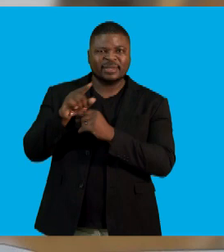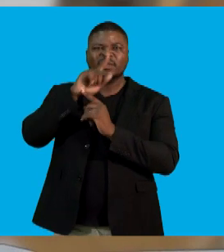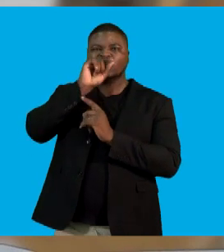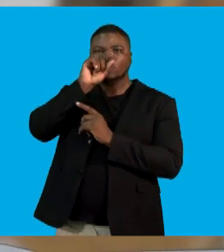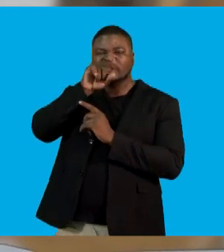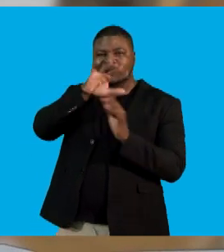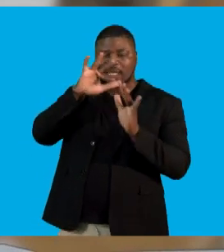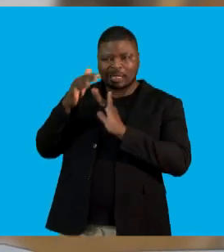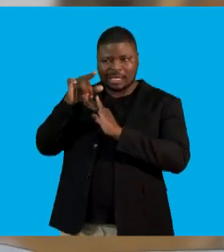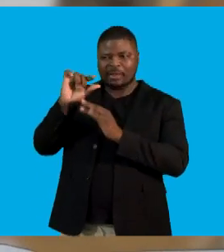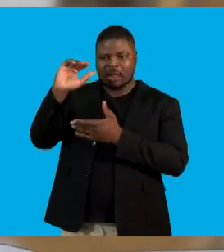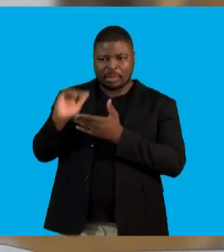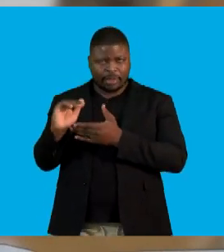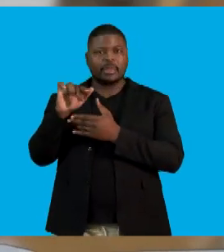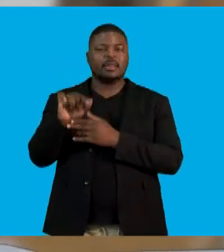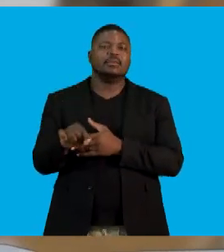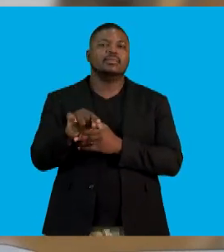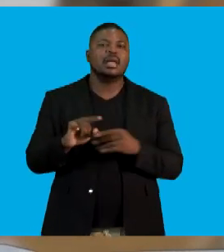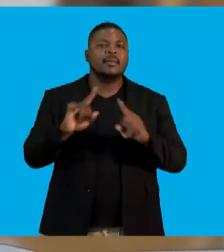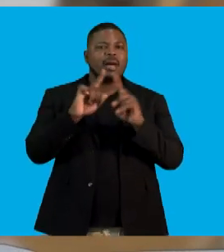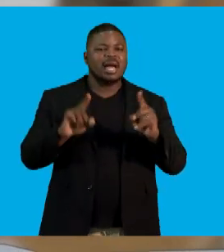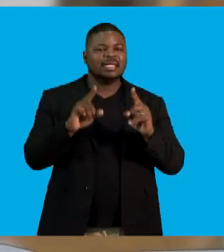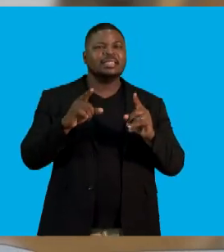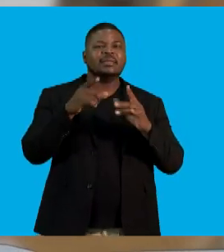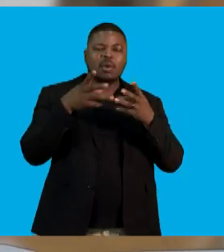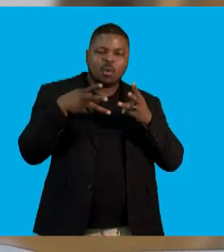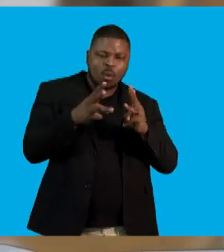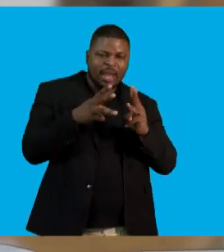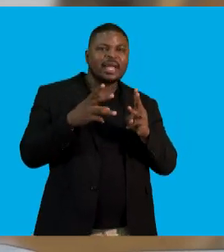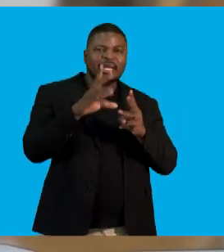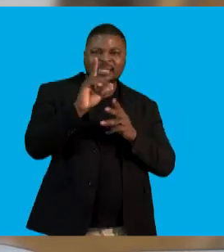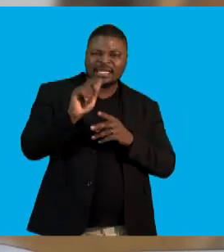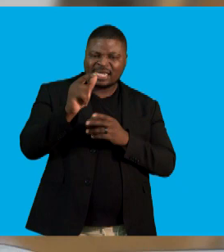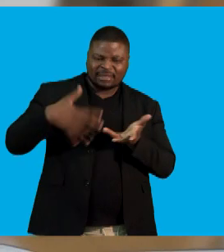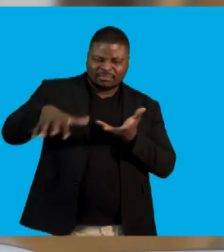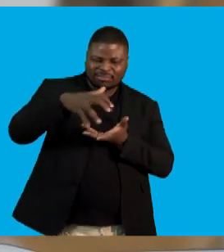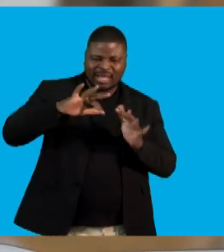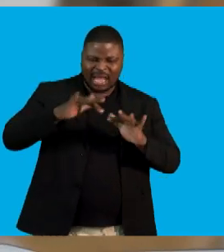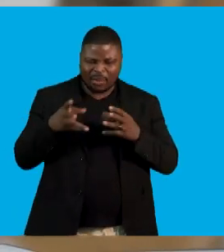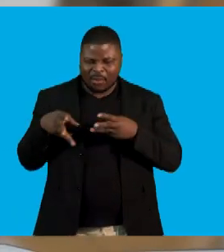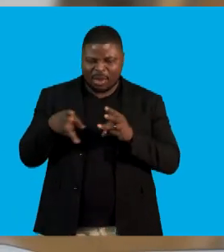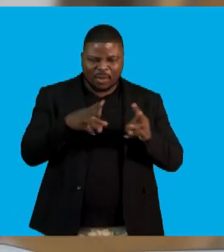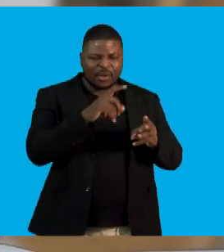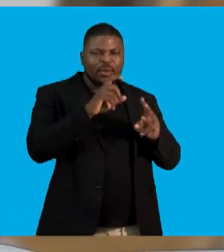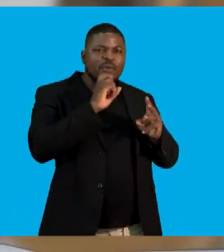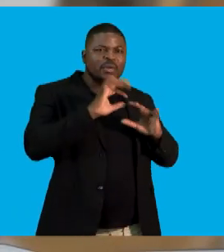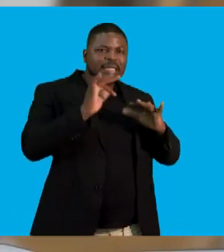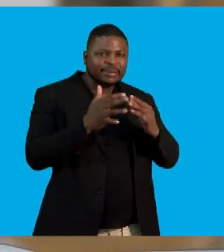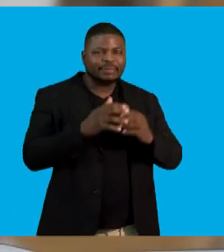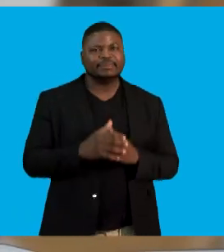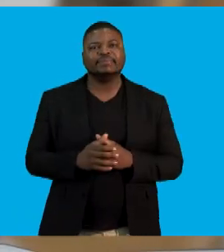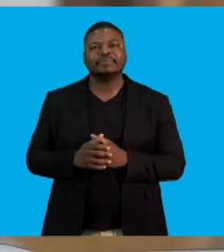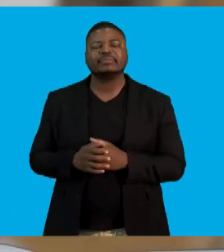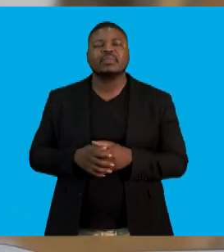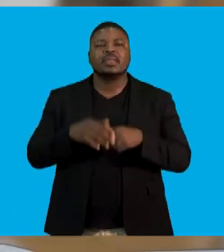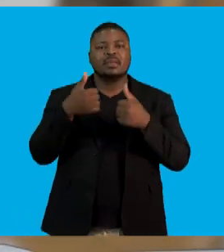questions come about, and from the question, where do we pull the data from, what methods we use, etc., etc. Let's go on to the